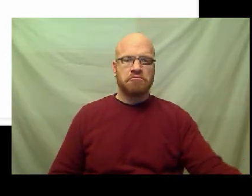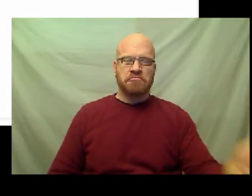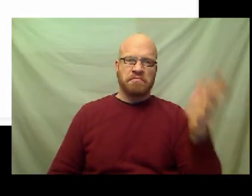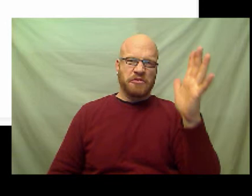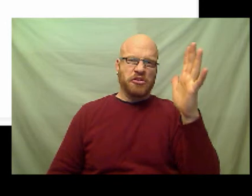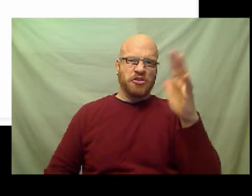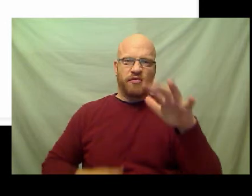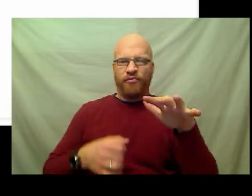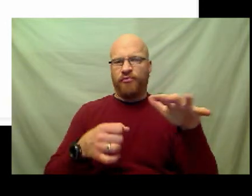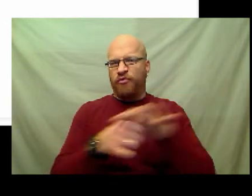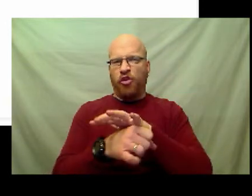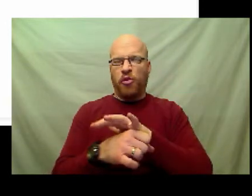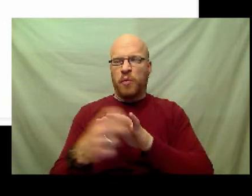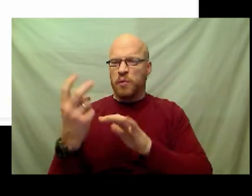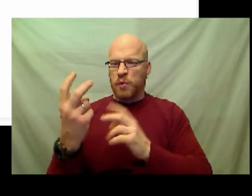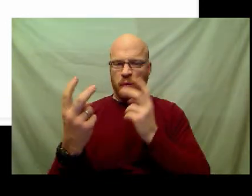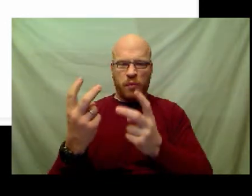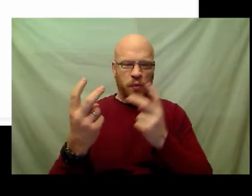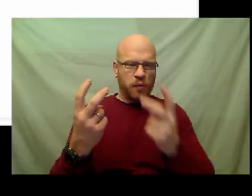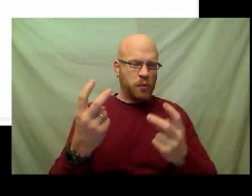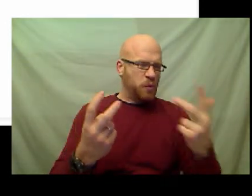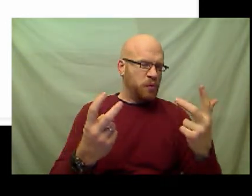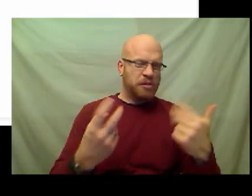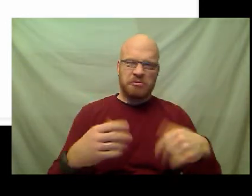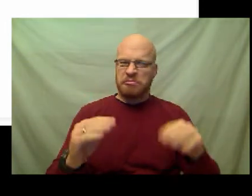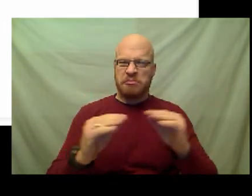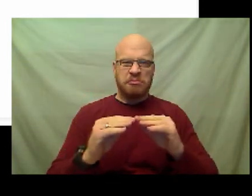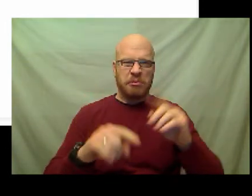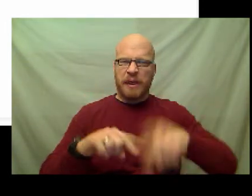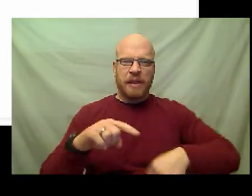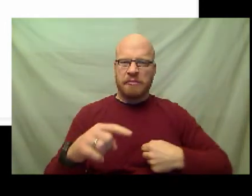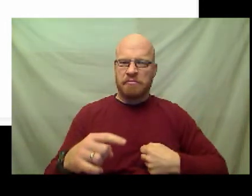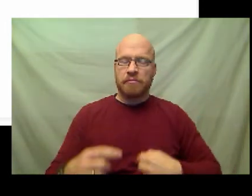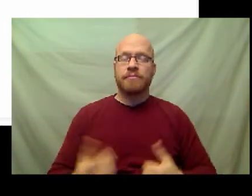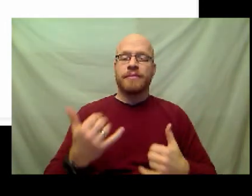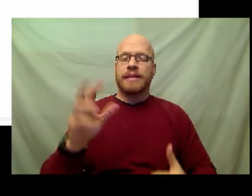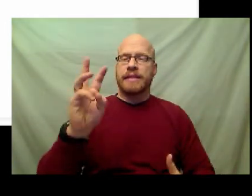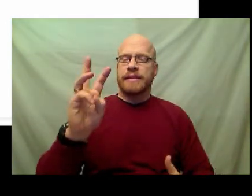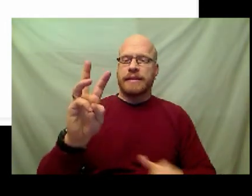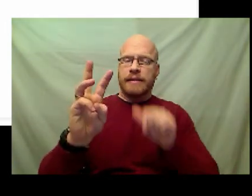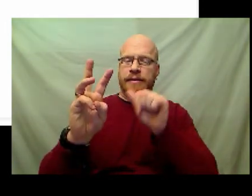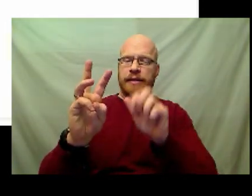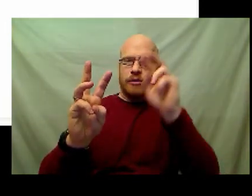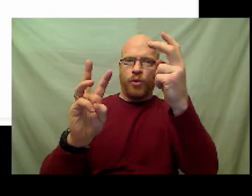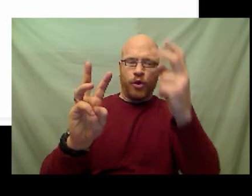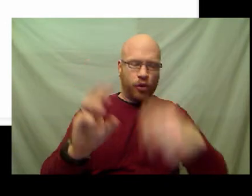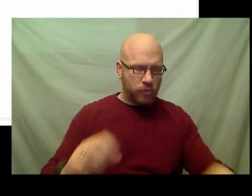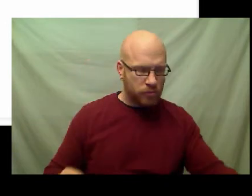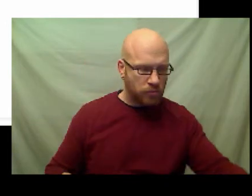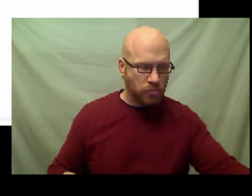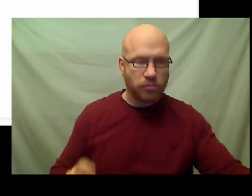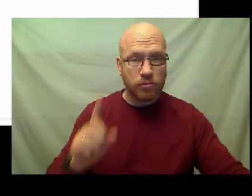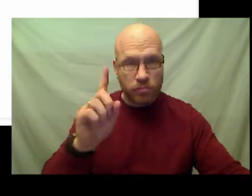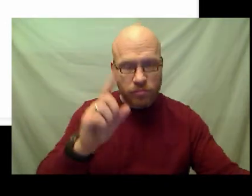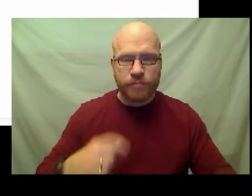That's fully factored. 2 times 2 times 2 times 3. I can't go any further. Now we have 6a squared.